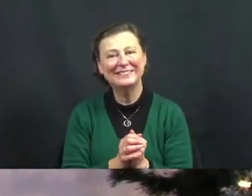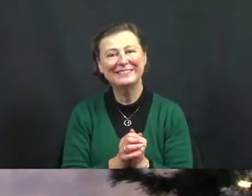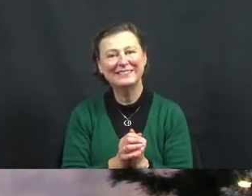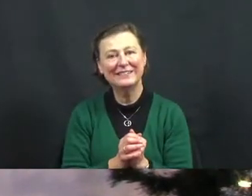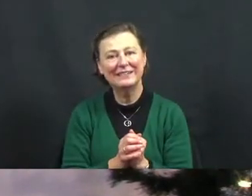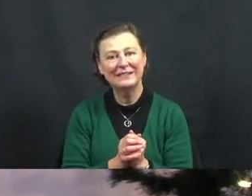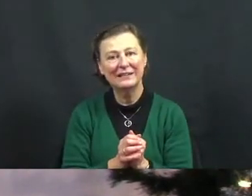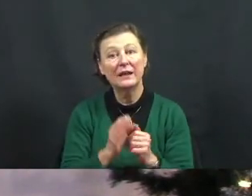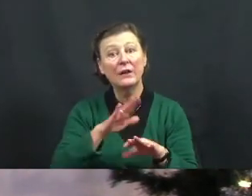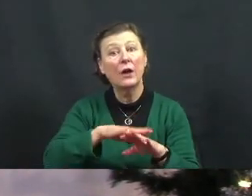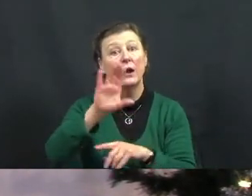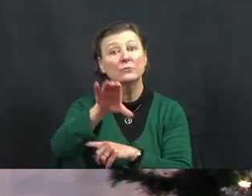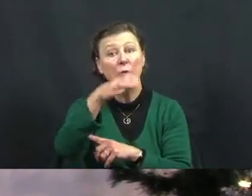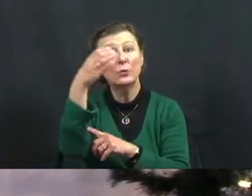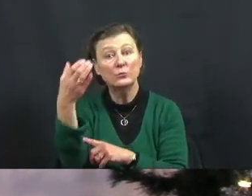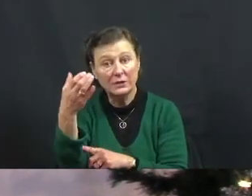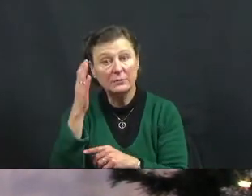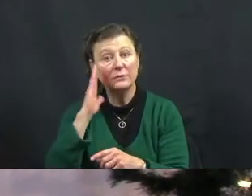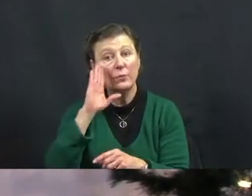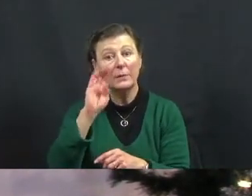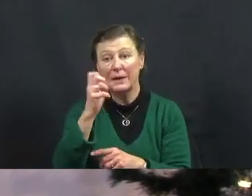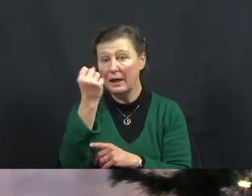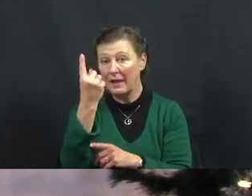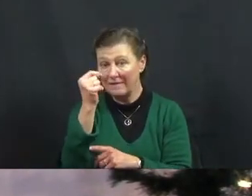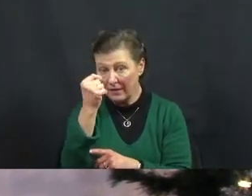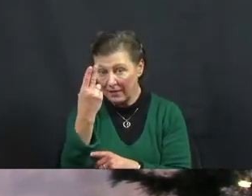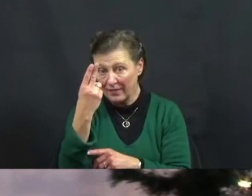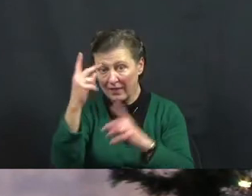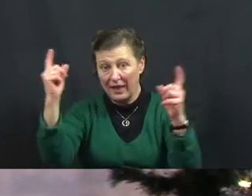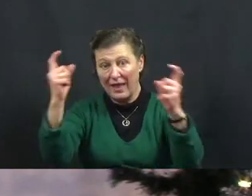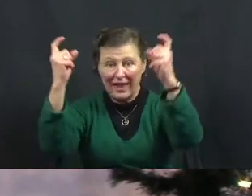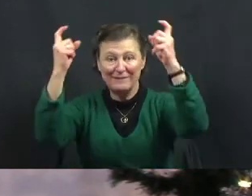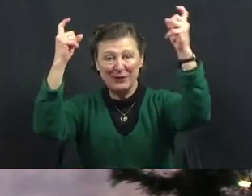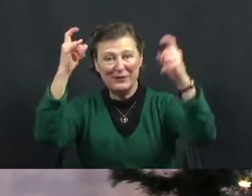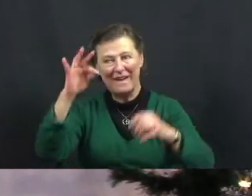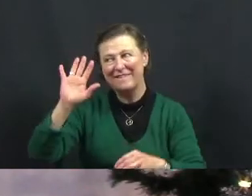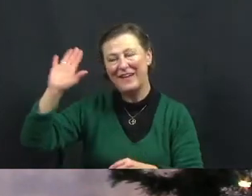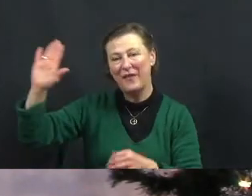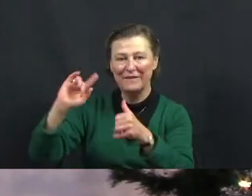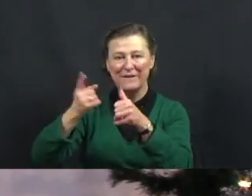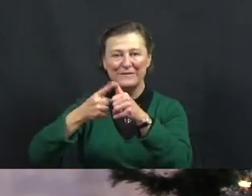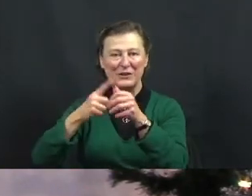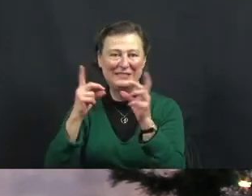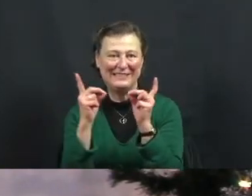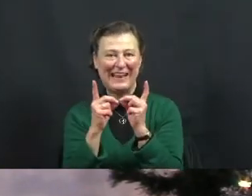And on Christmas, it will be the 11th anniversary of their first date.